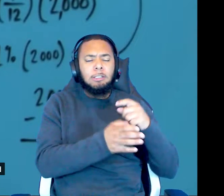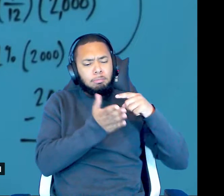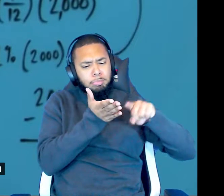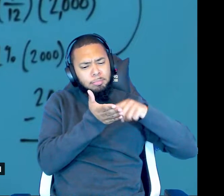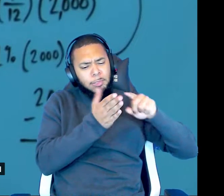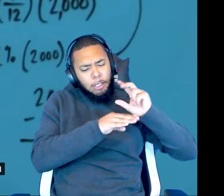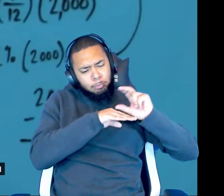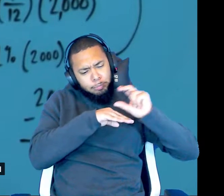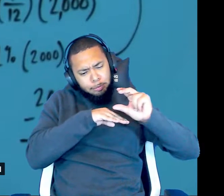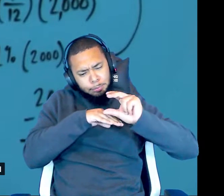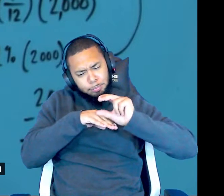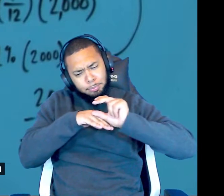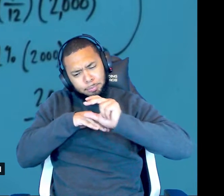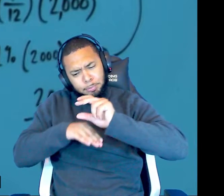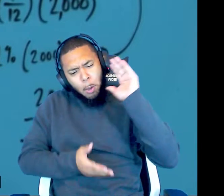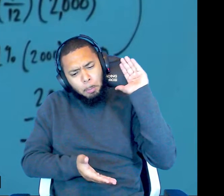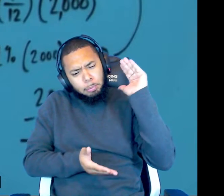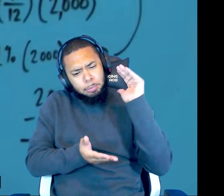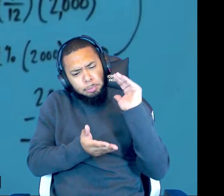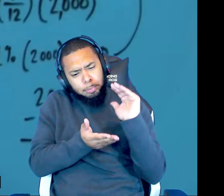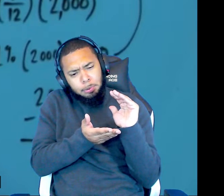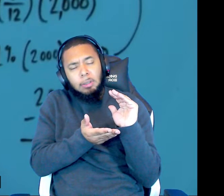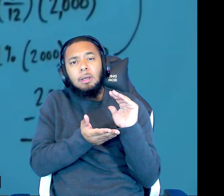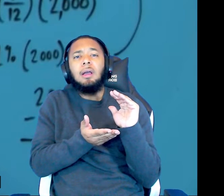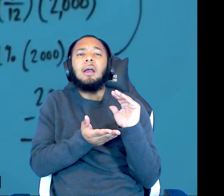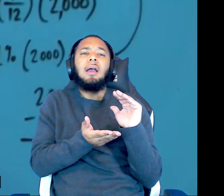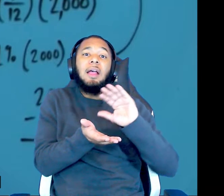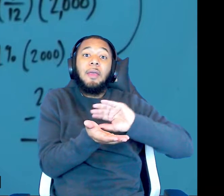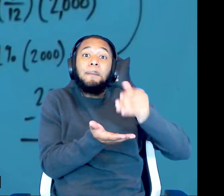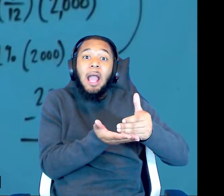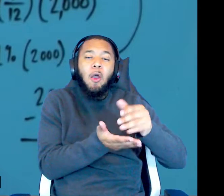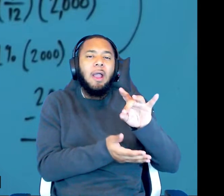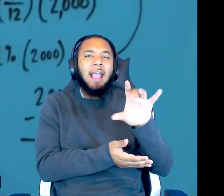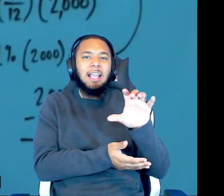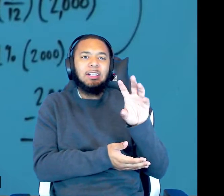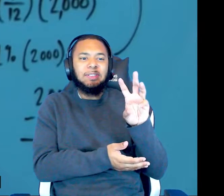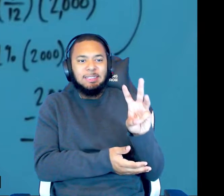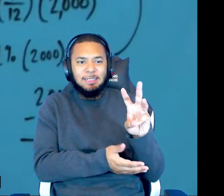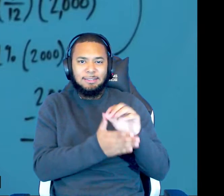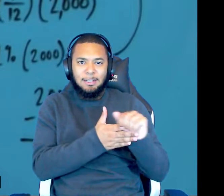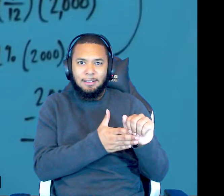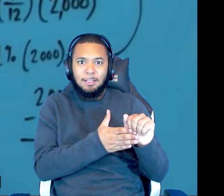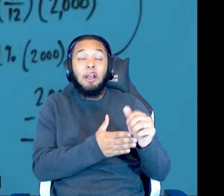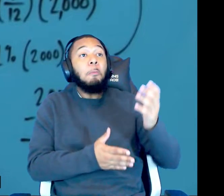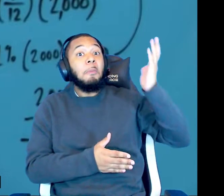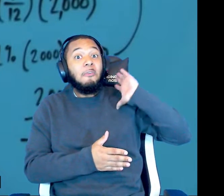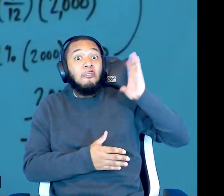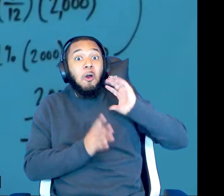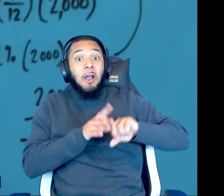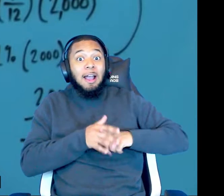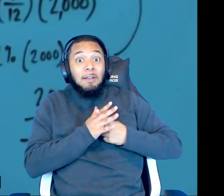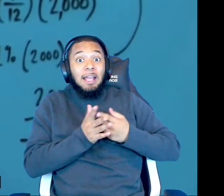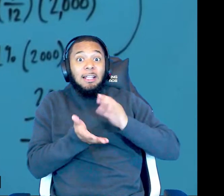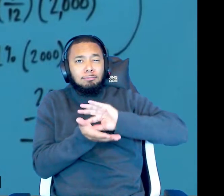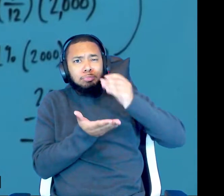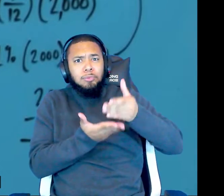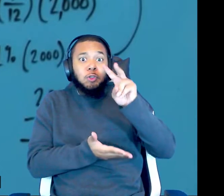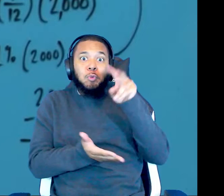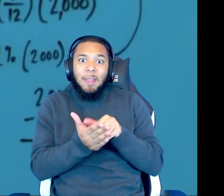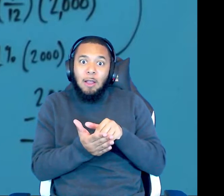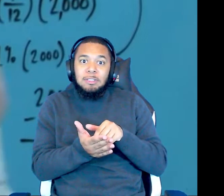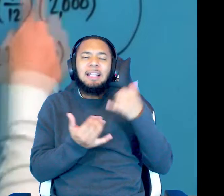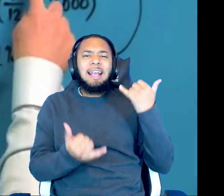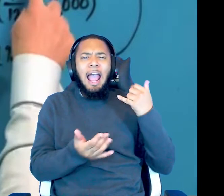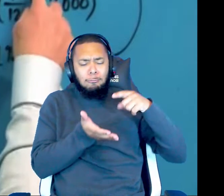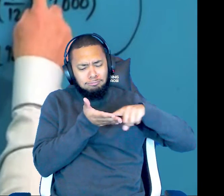way to $806. That's awesome. You used to owe $2,000, and now you only owe $806 because you've